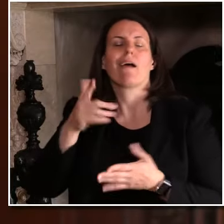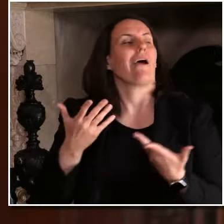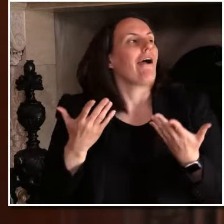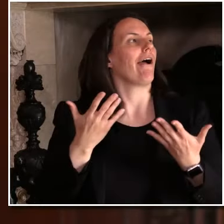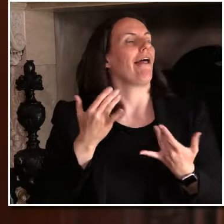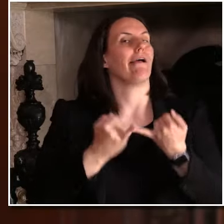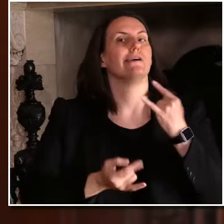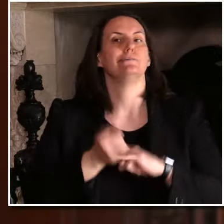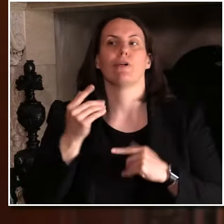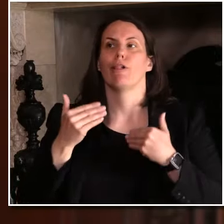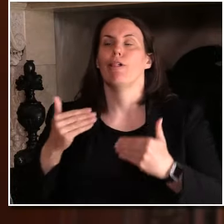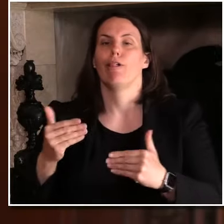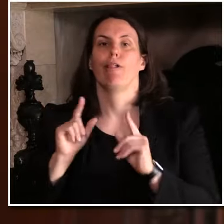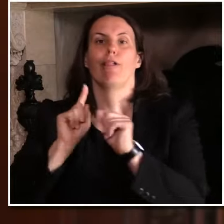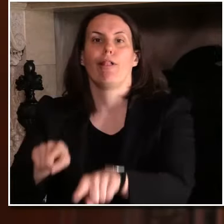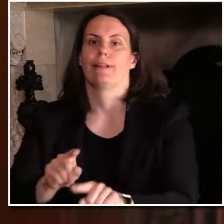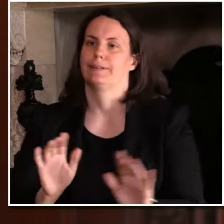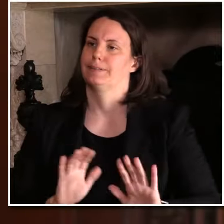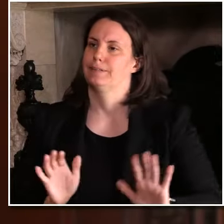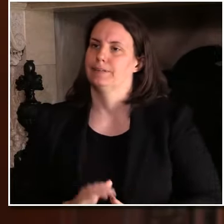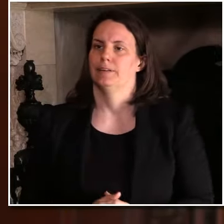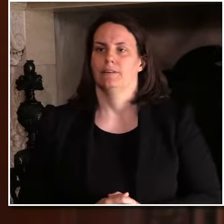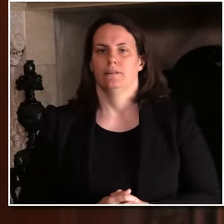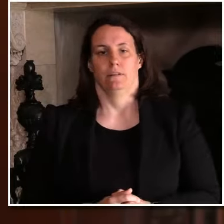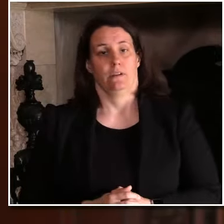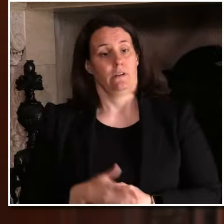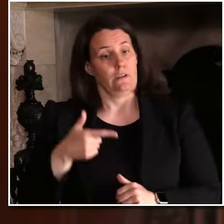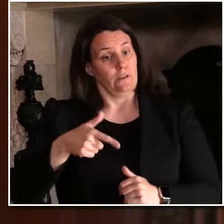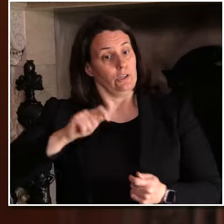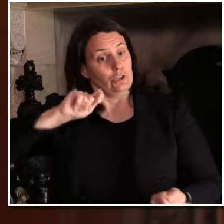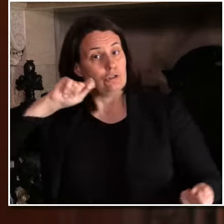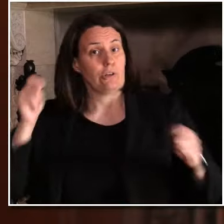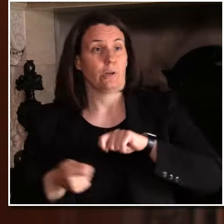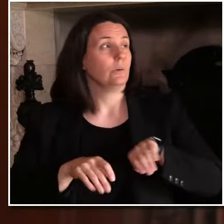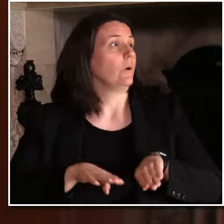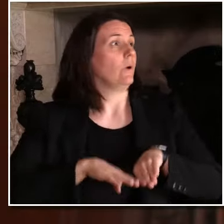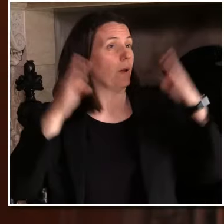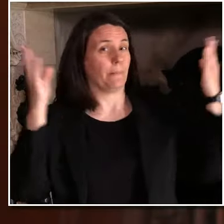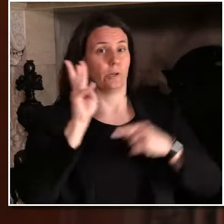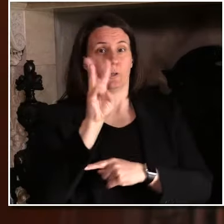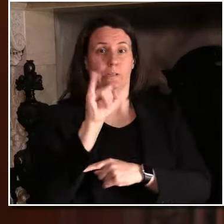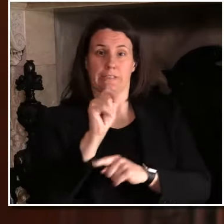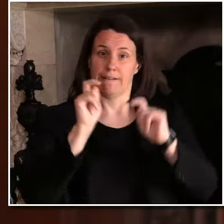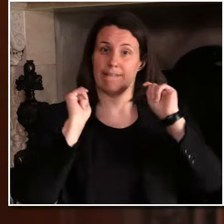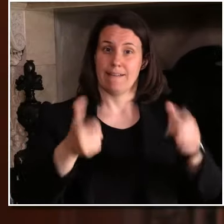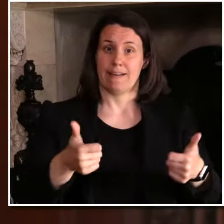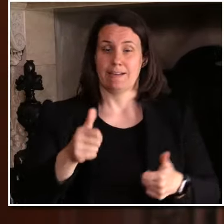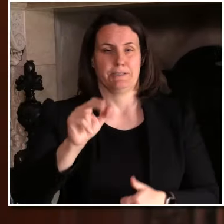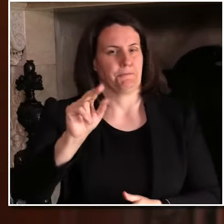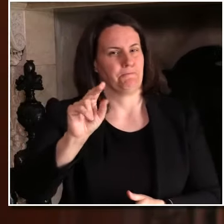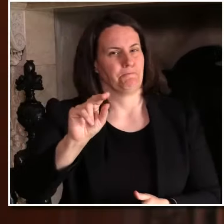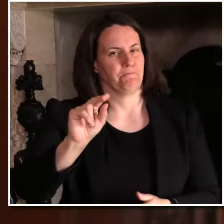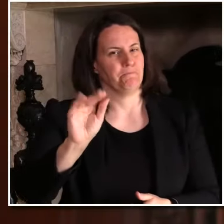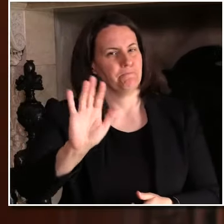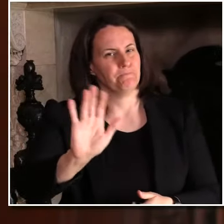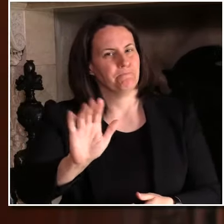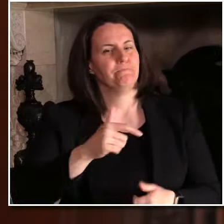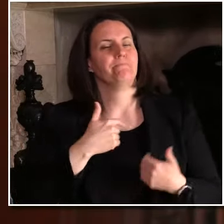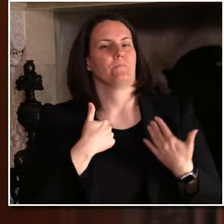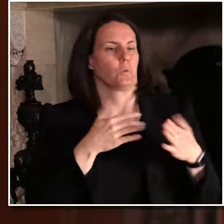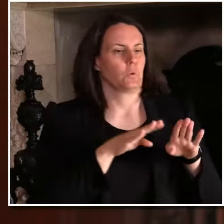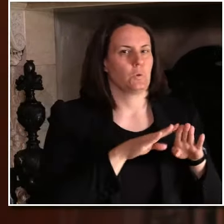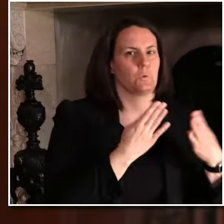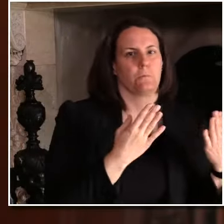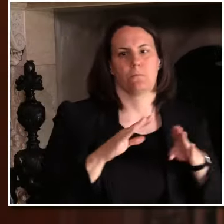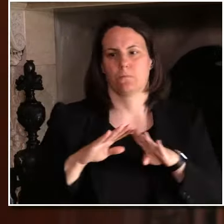like turning down a dial. We're continuing to look at additional flexibilities to be able to turn the dial down before May